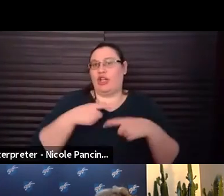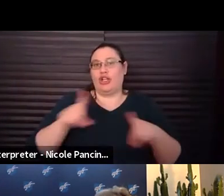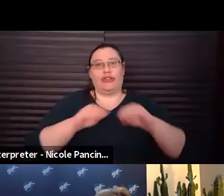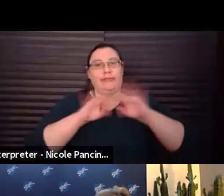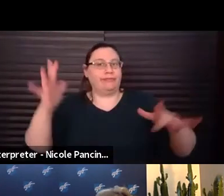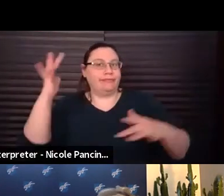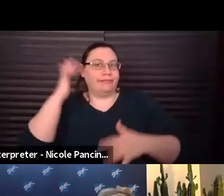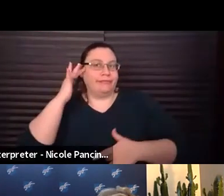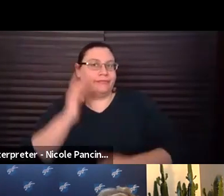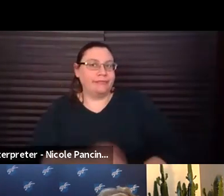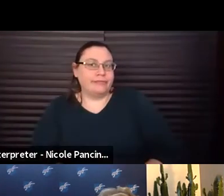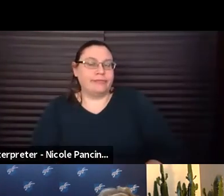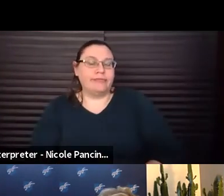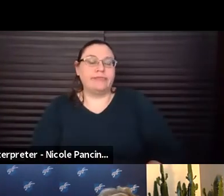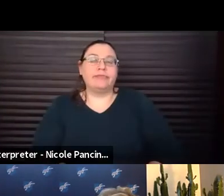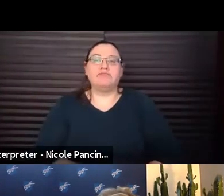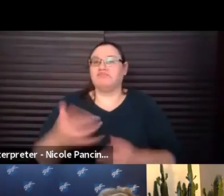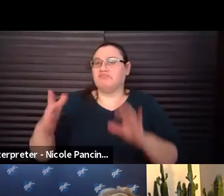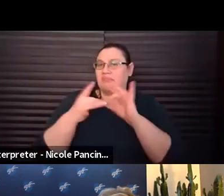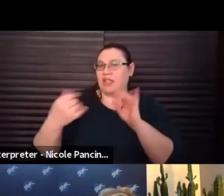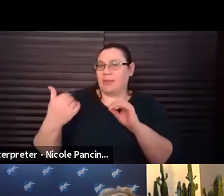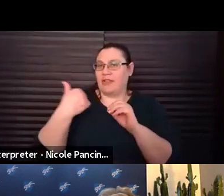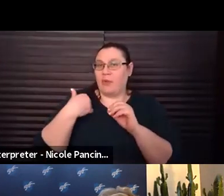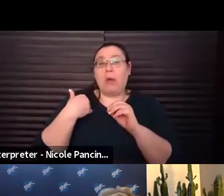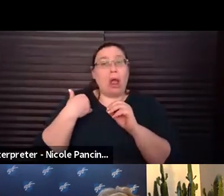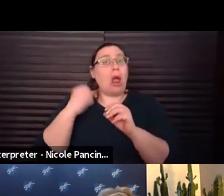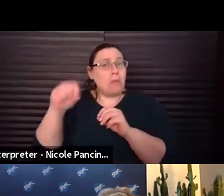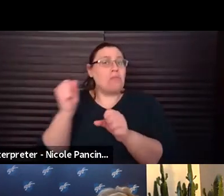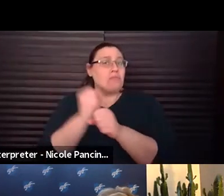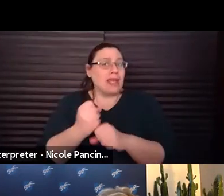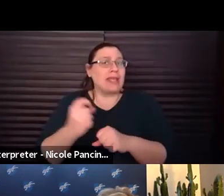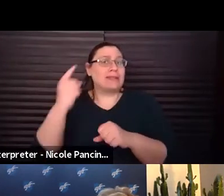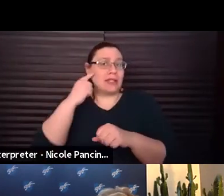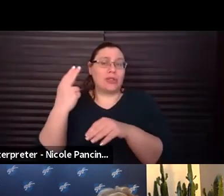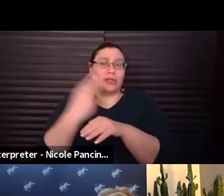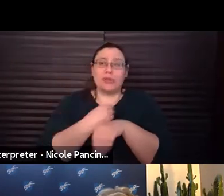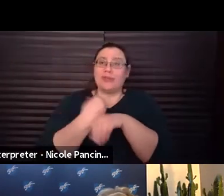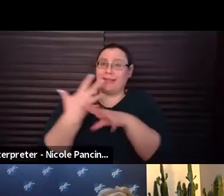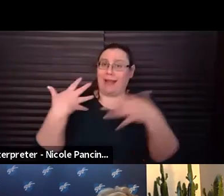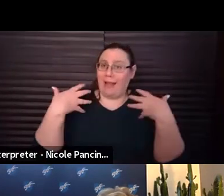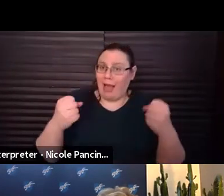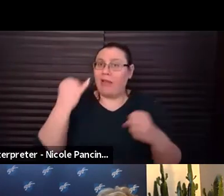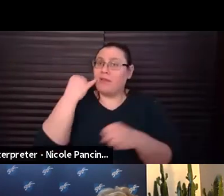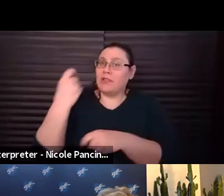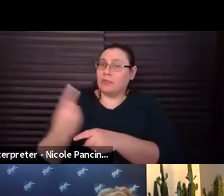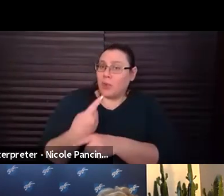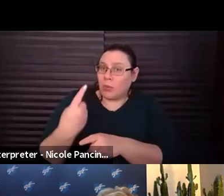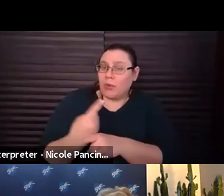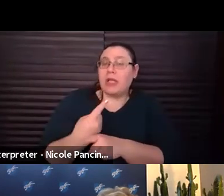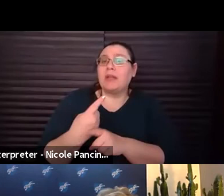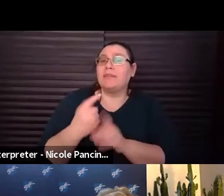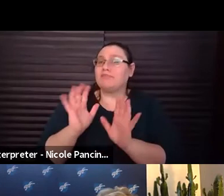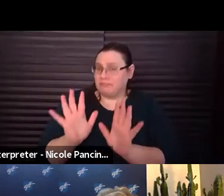And, as I said before, while it makes sense to utilize telehealth where it's appropriate, it's